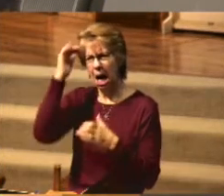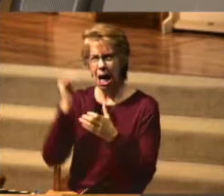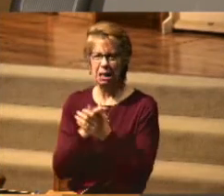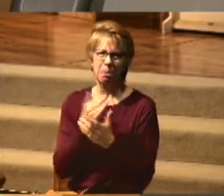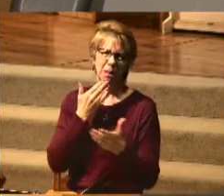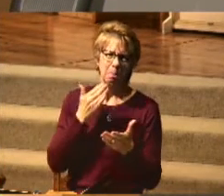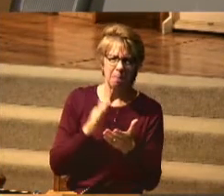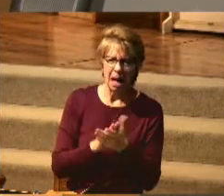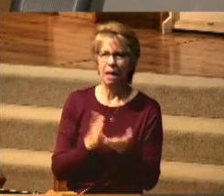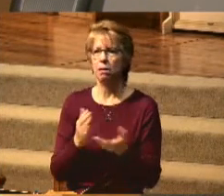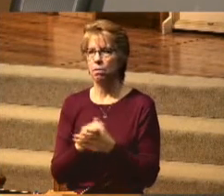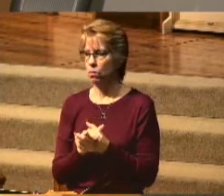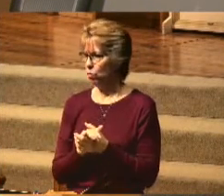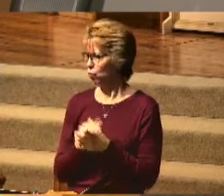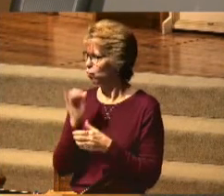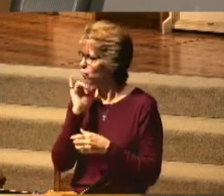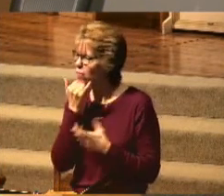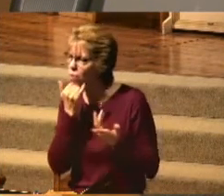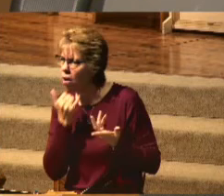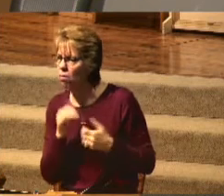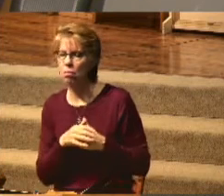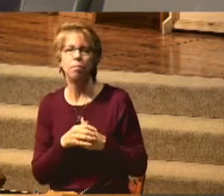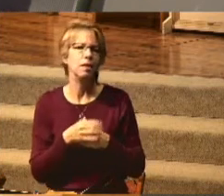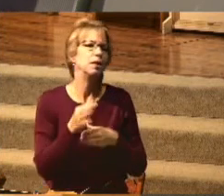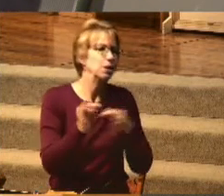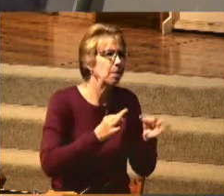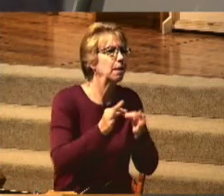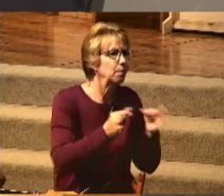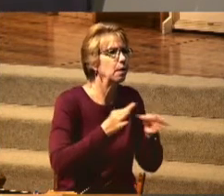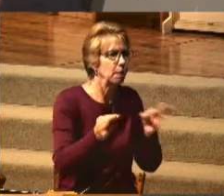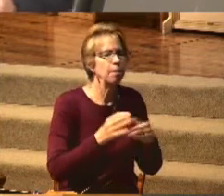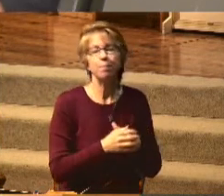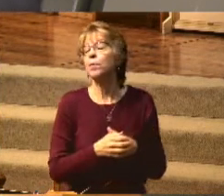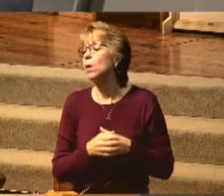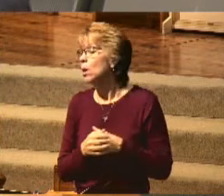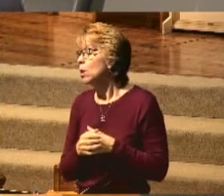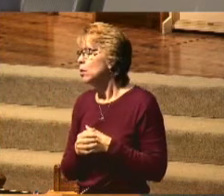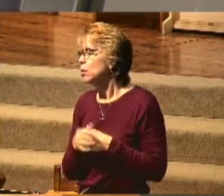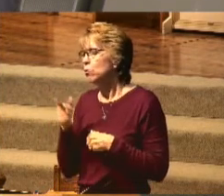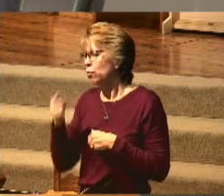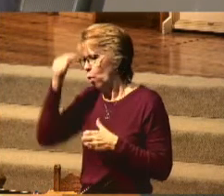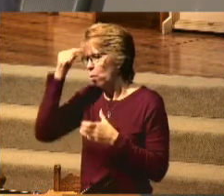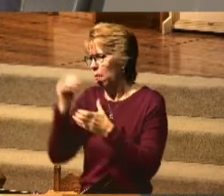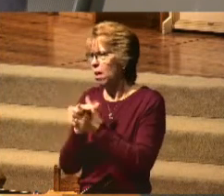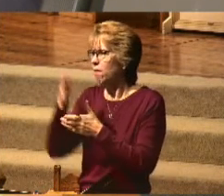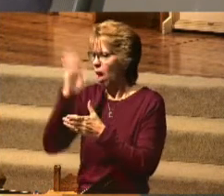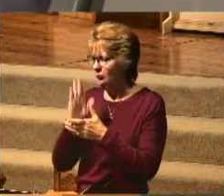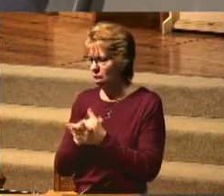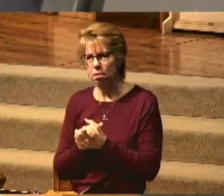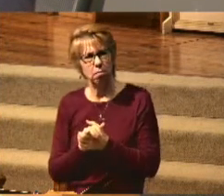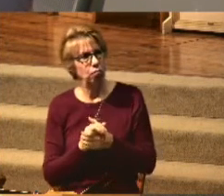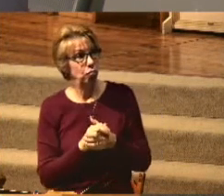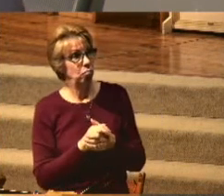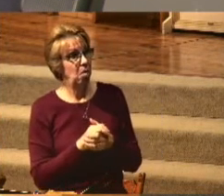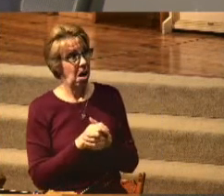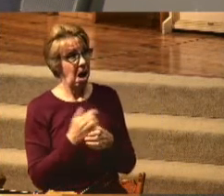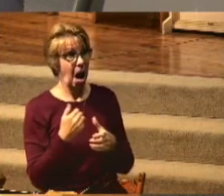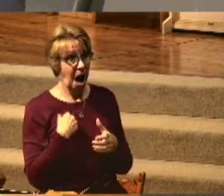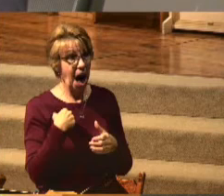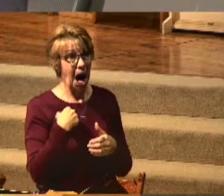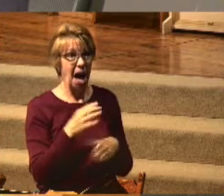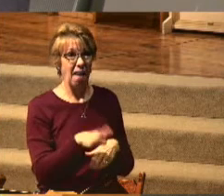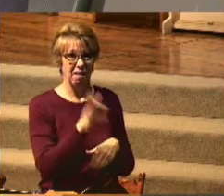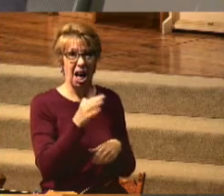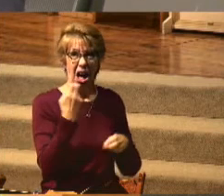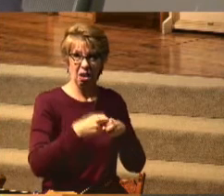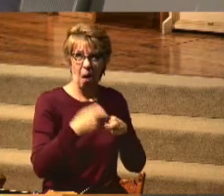My husband's real bad. I said, what's going on? She told me all about it. And I said, well, don't you believe God? She said, I find it hard